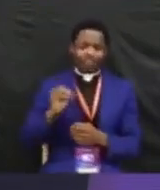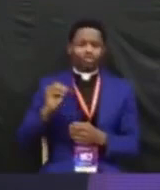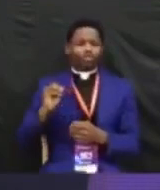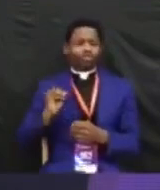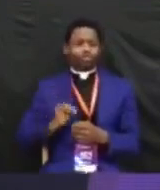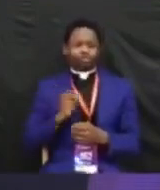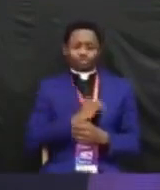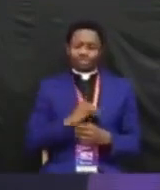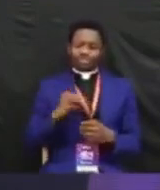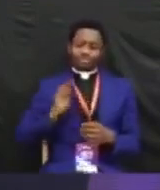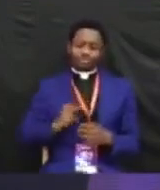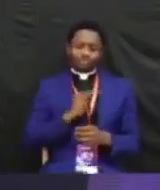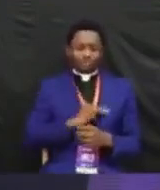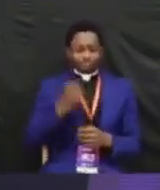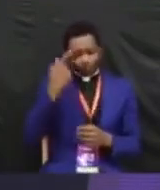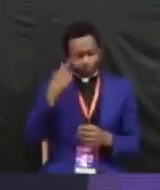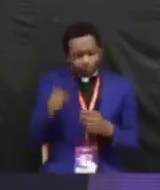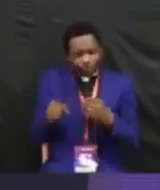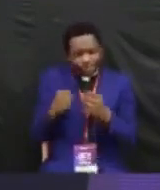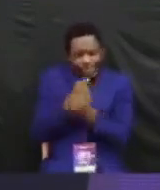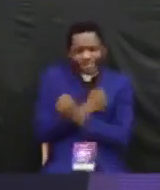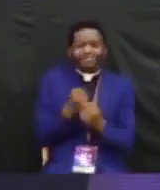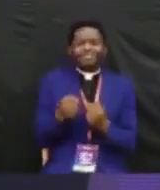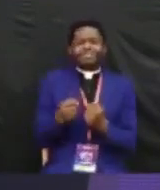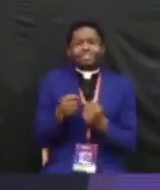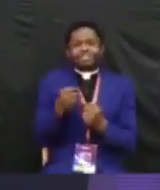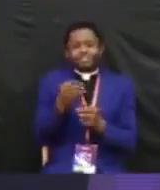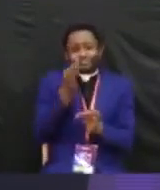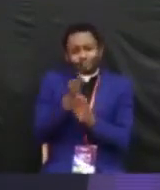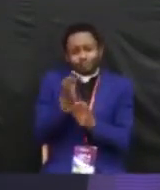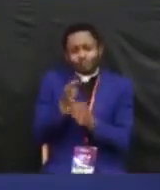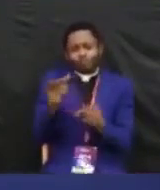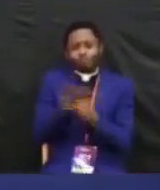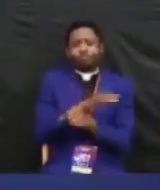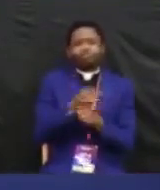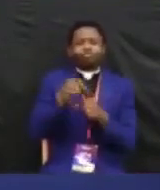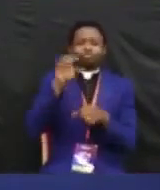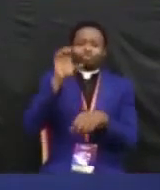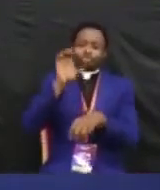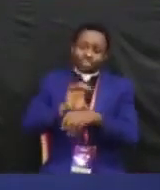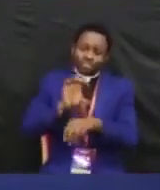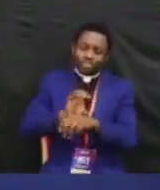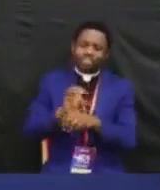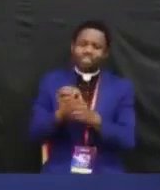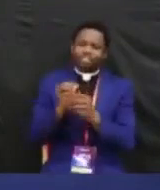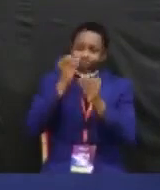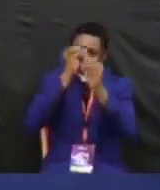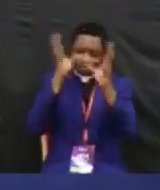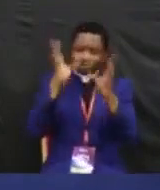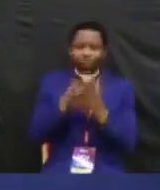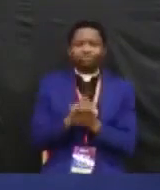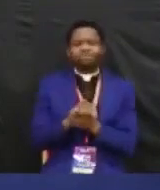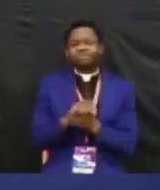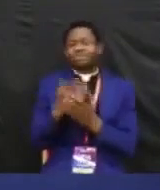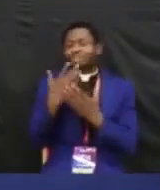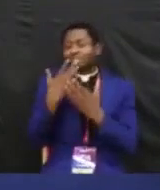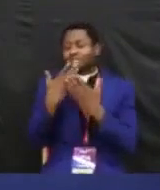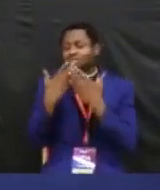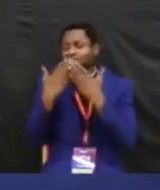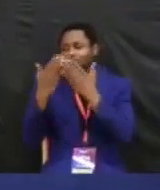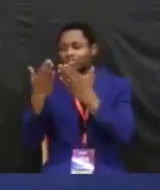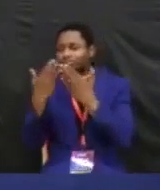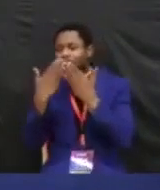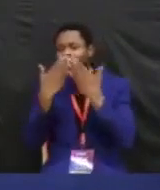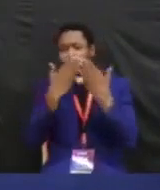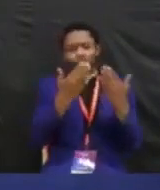their love and loyalty to the cause and the vision of the church. I say I echo to you all for your unwavering